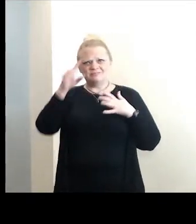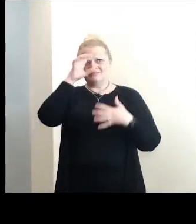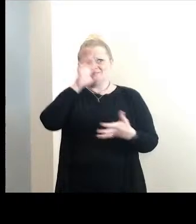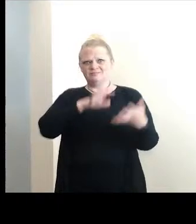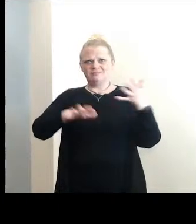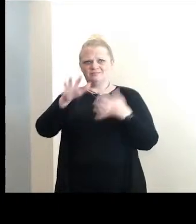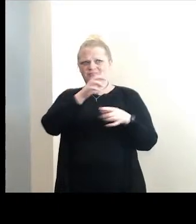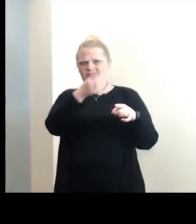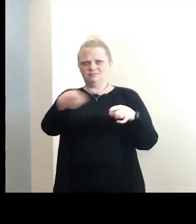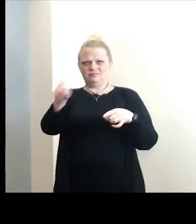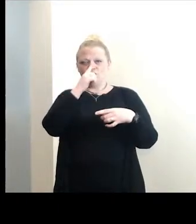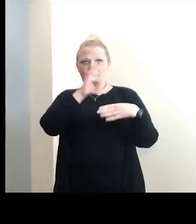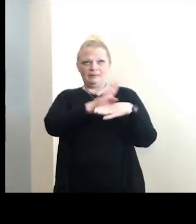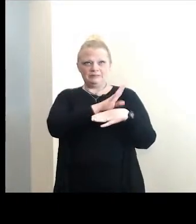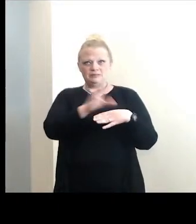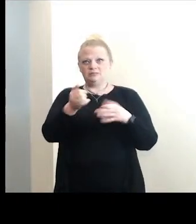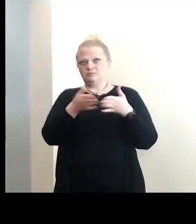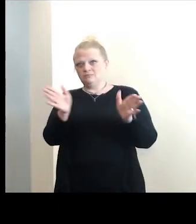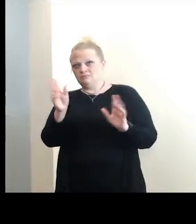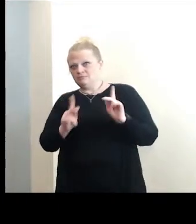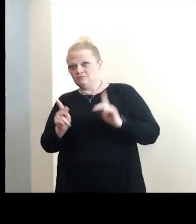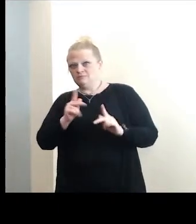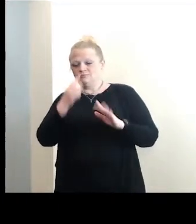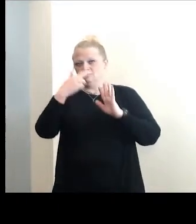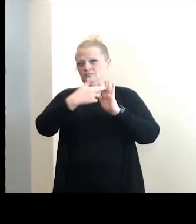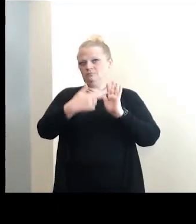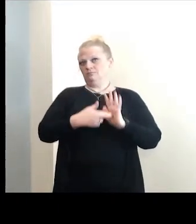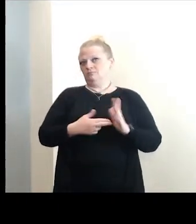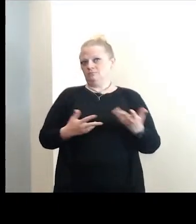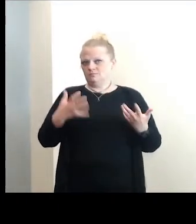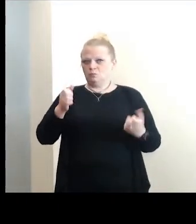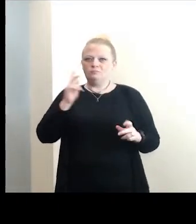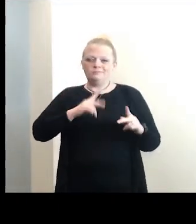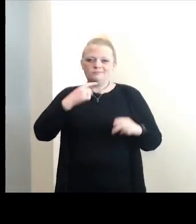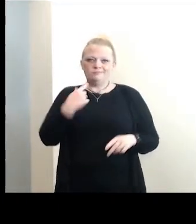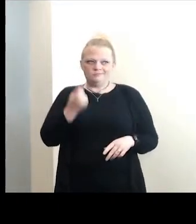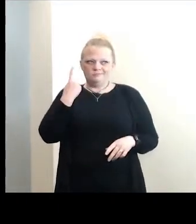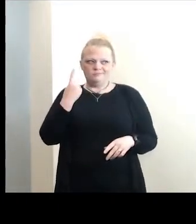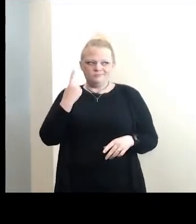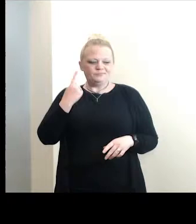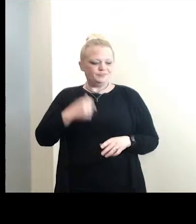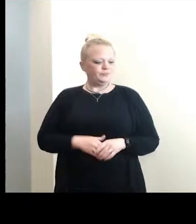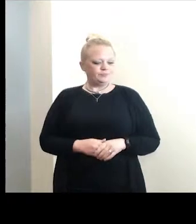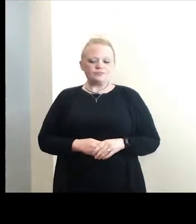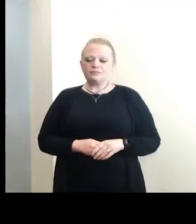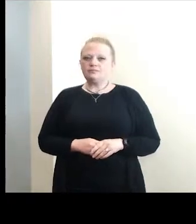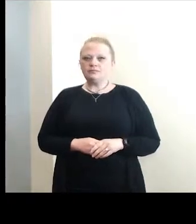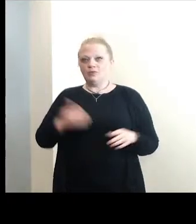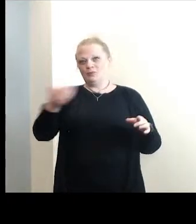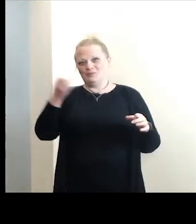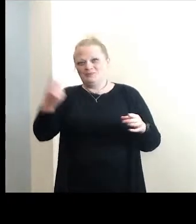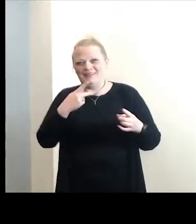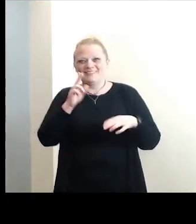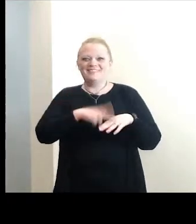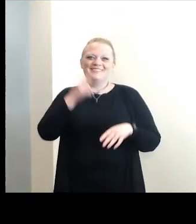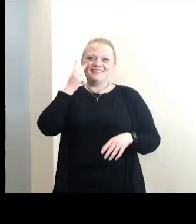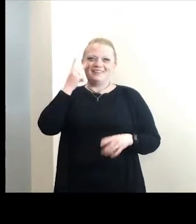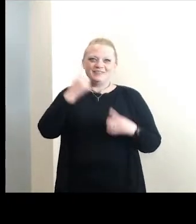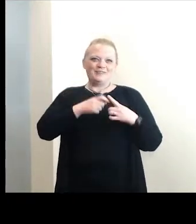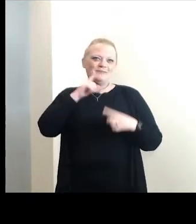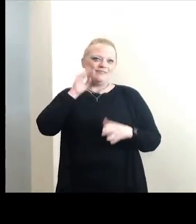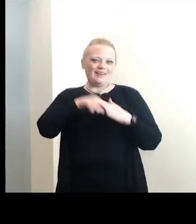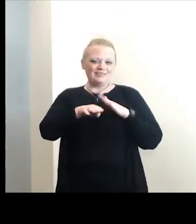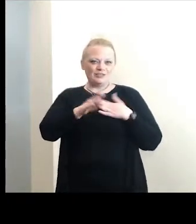public and the business community as to what the rules are. We want people to understand that. So we welcome back, of course, Kendra Schmidt from Deaf